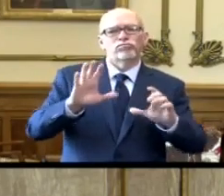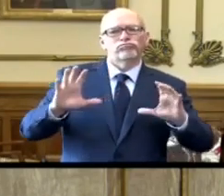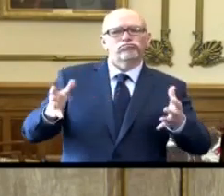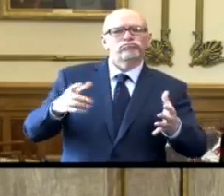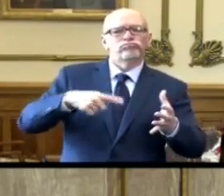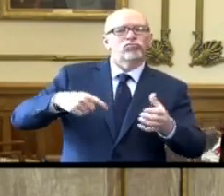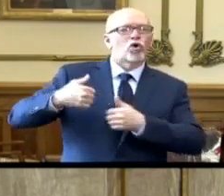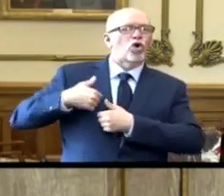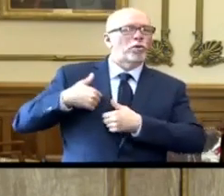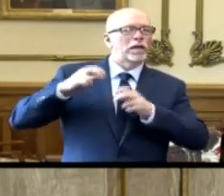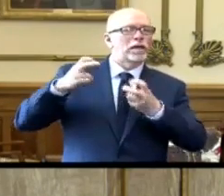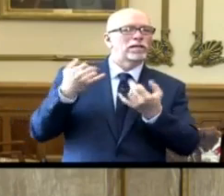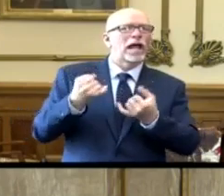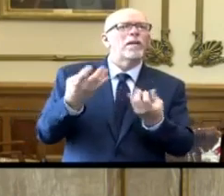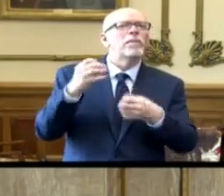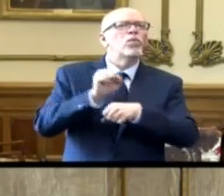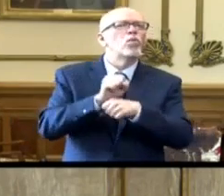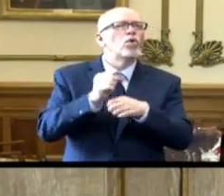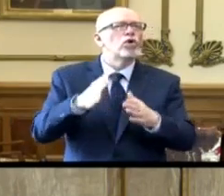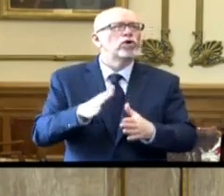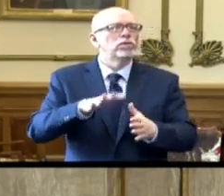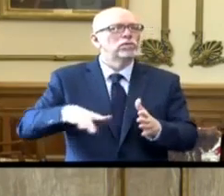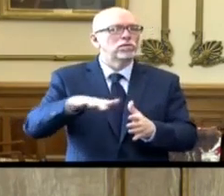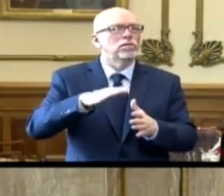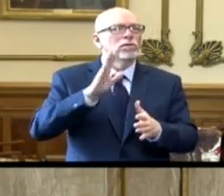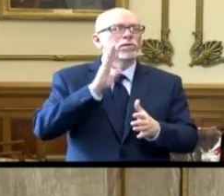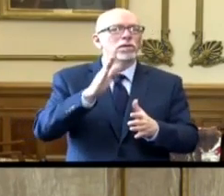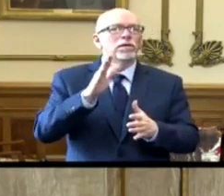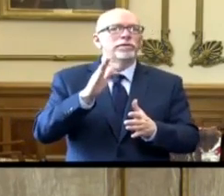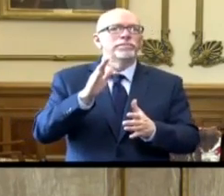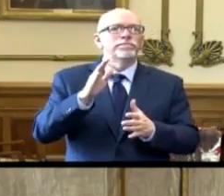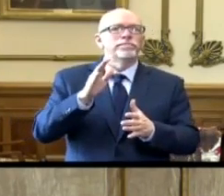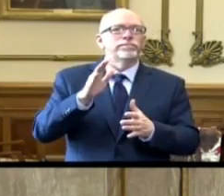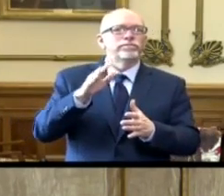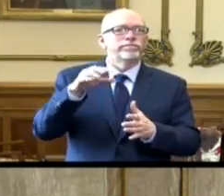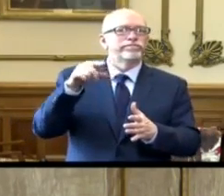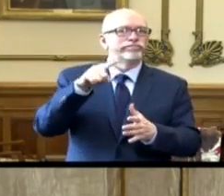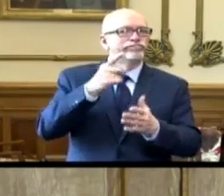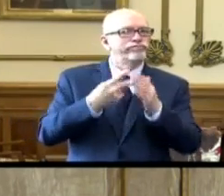that you're dealing with now? How many workers will there be?